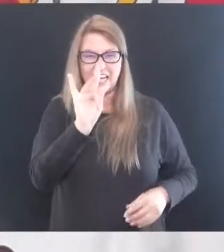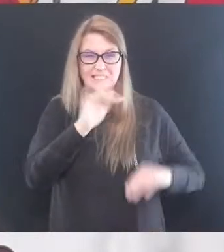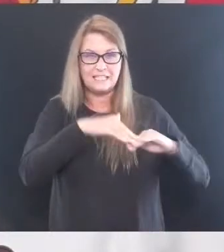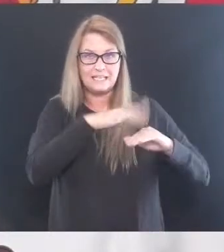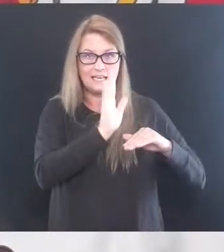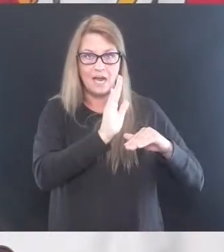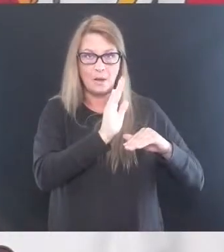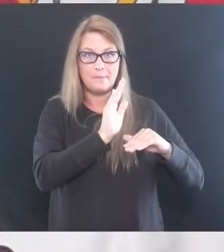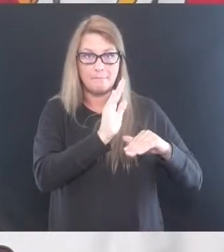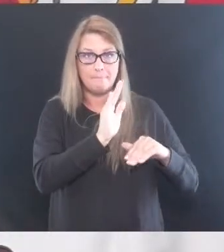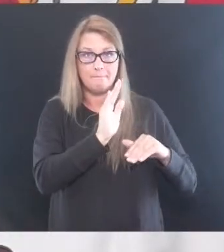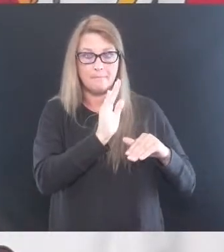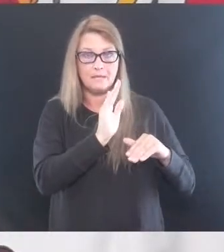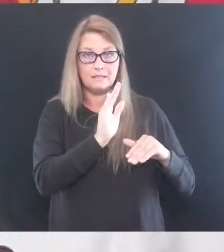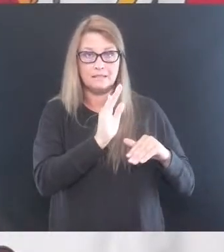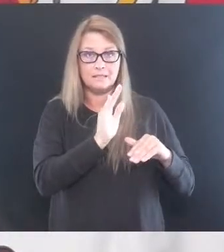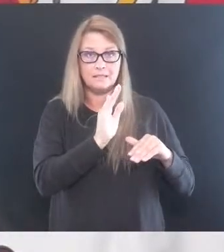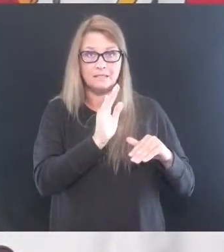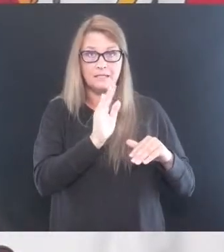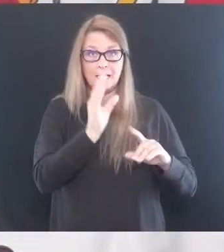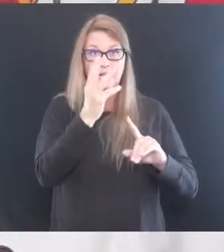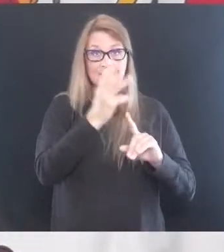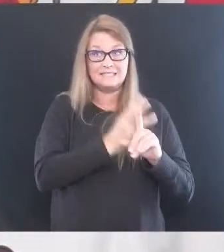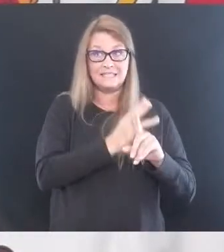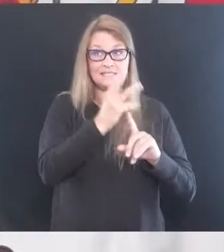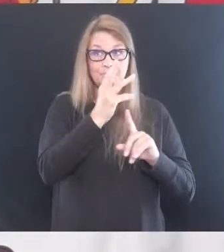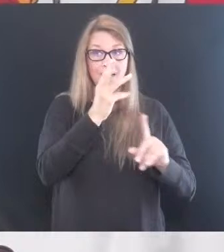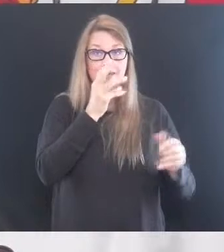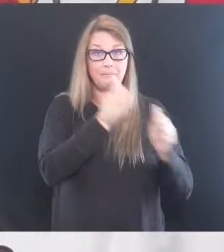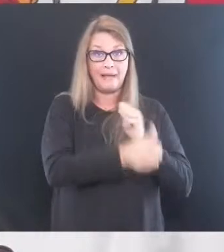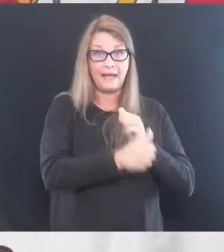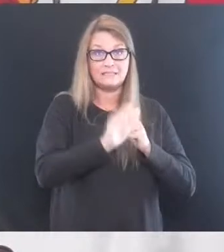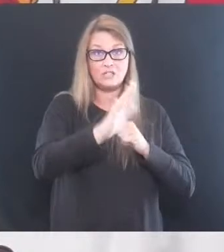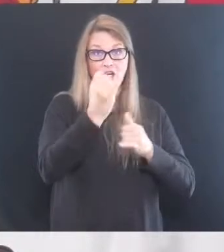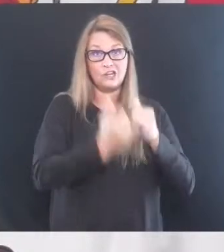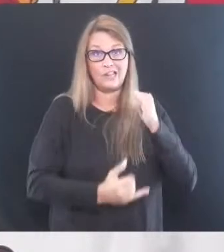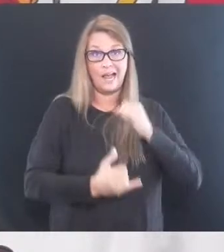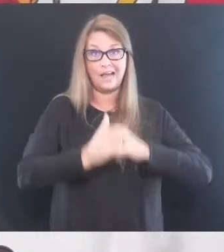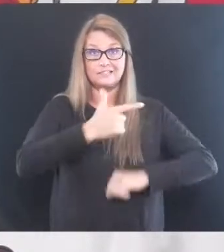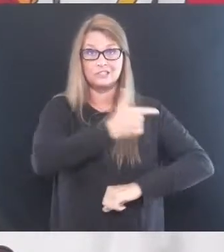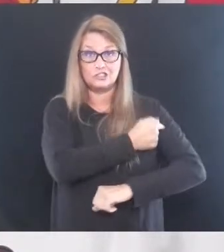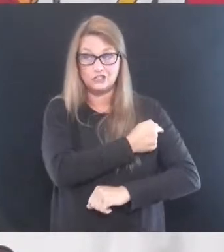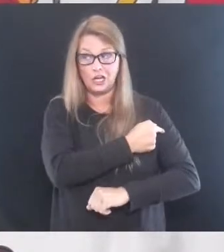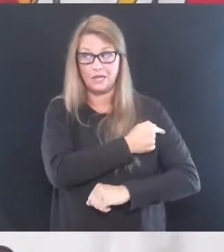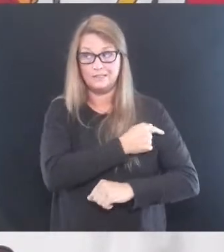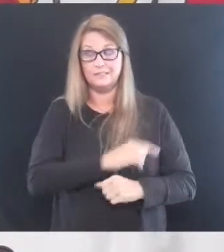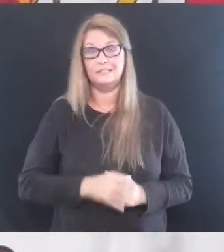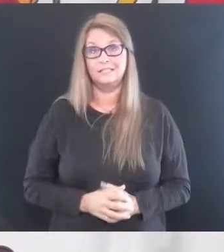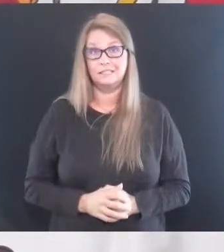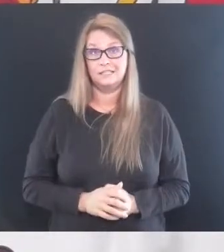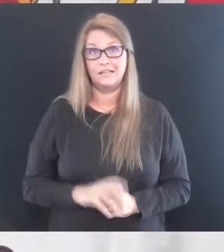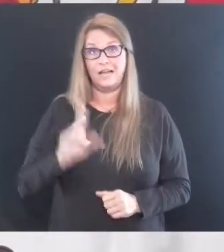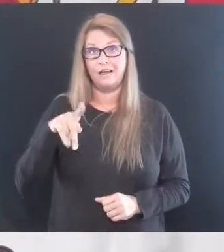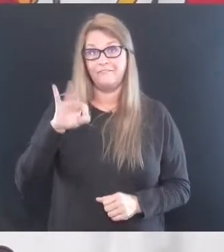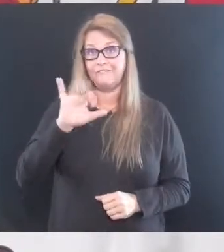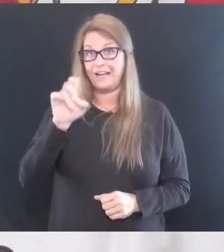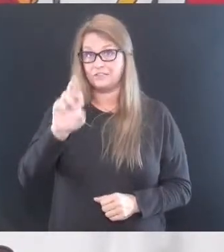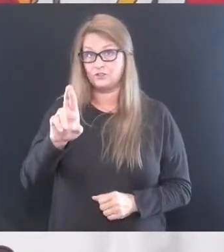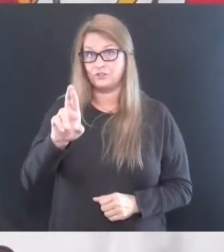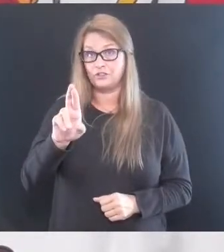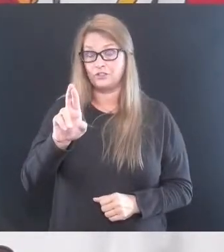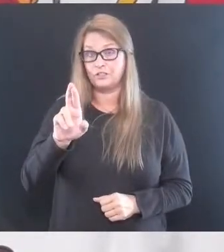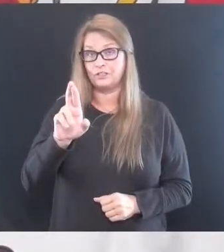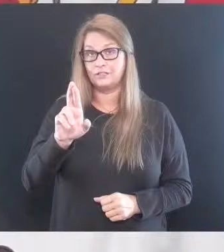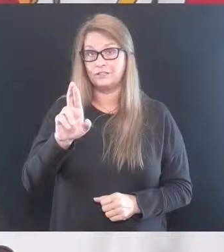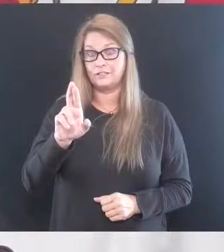above that is 6 months out from when they got their second dose of Pfizer. I want to